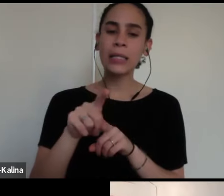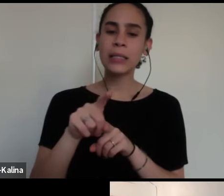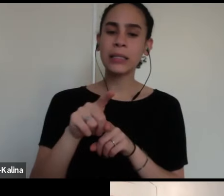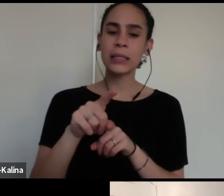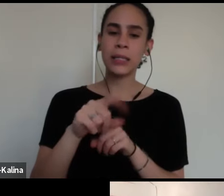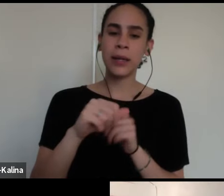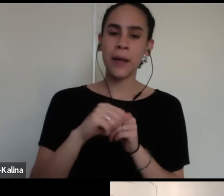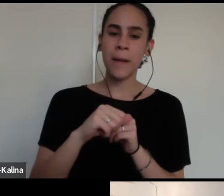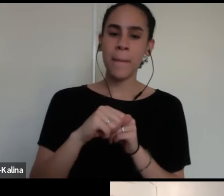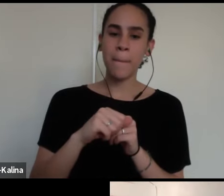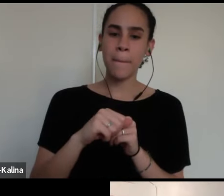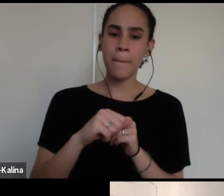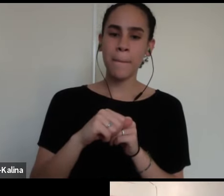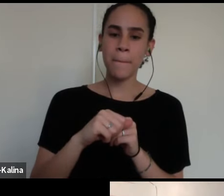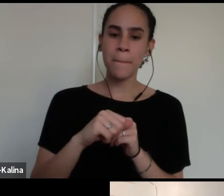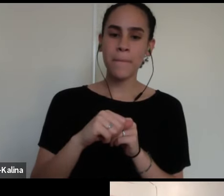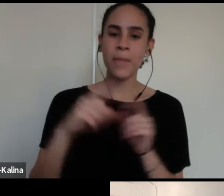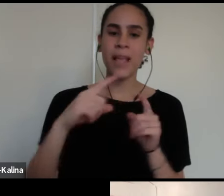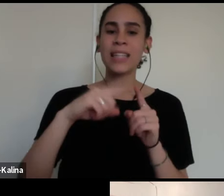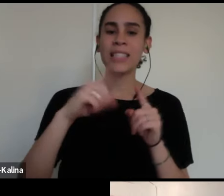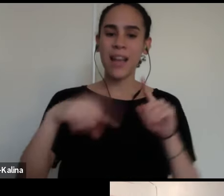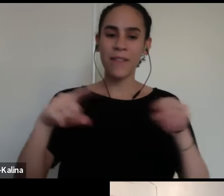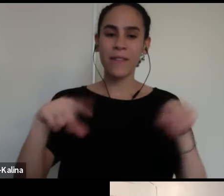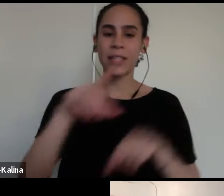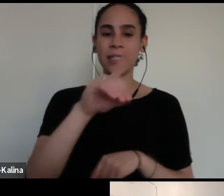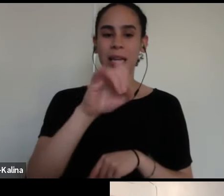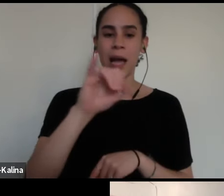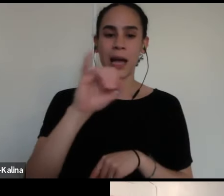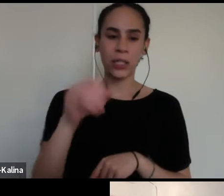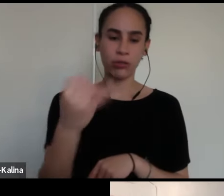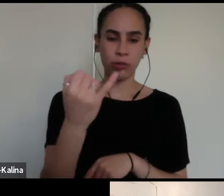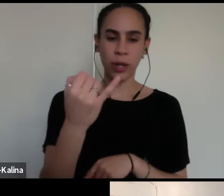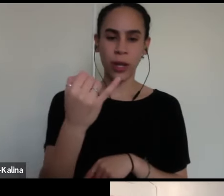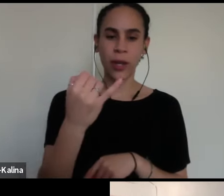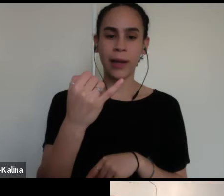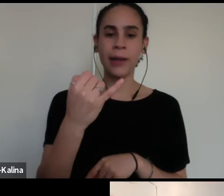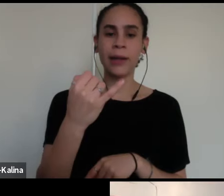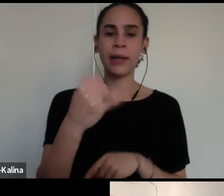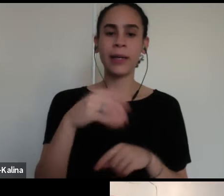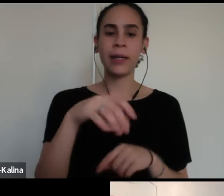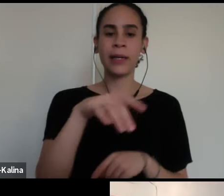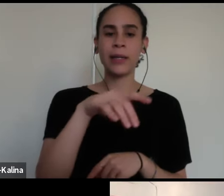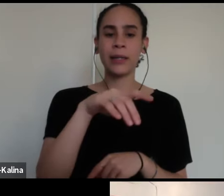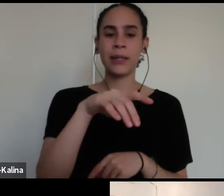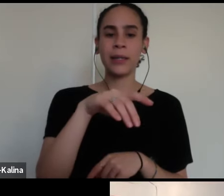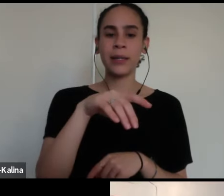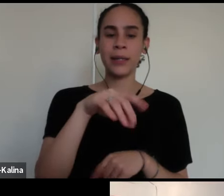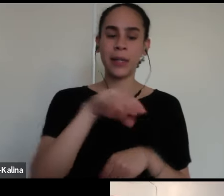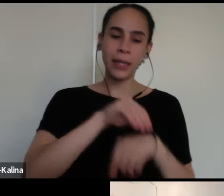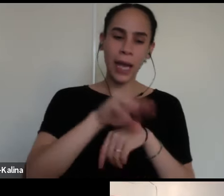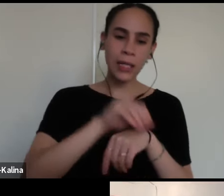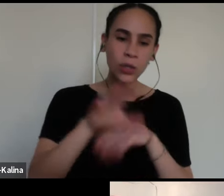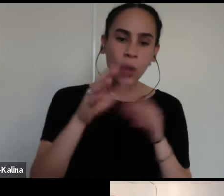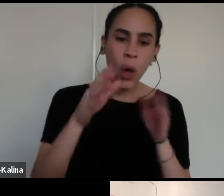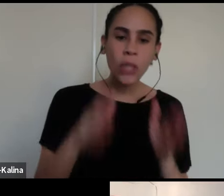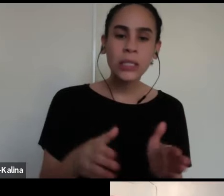is for justice consultant, how would you recommend consultants